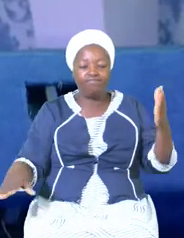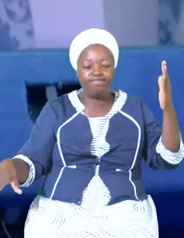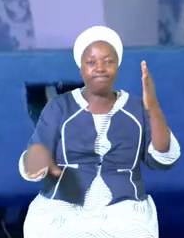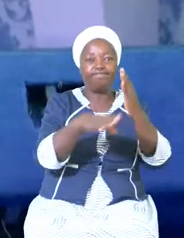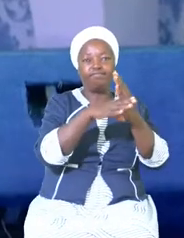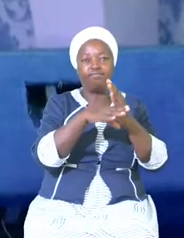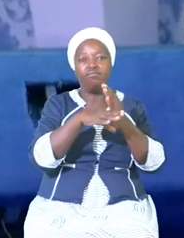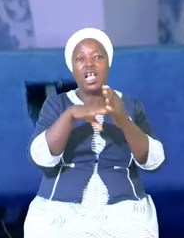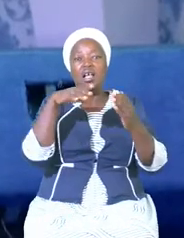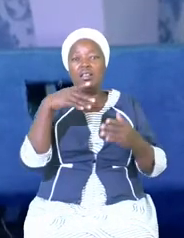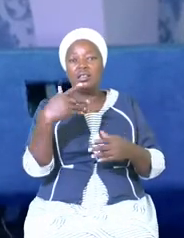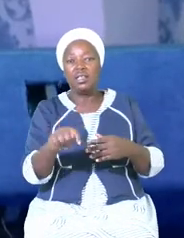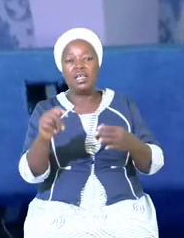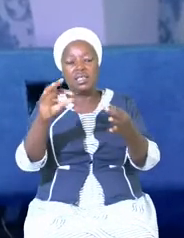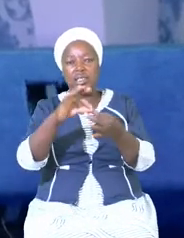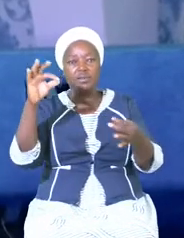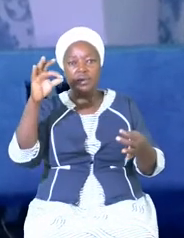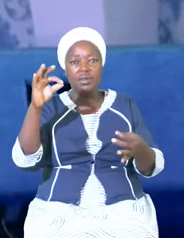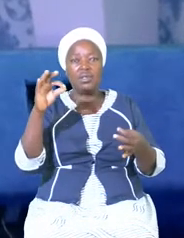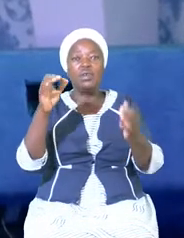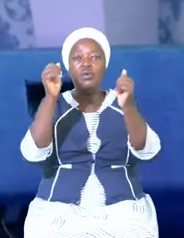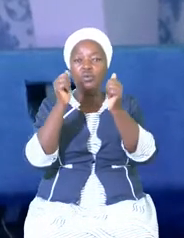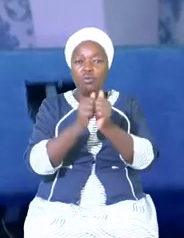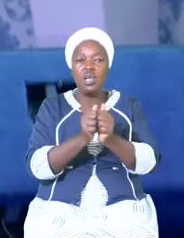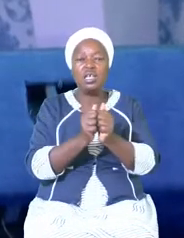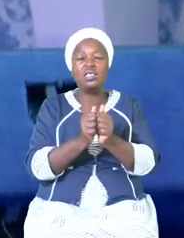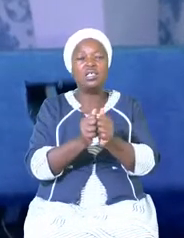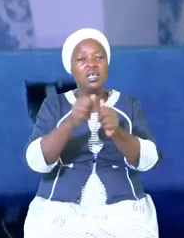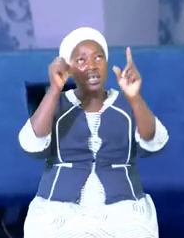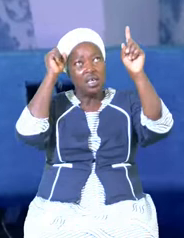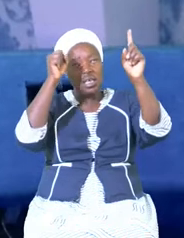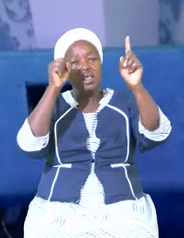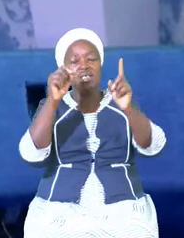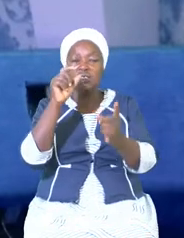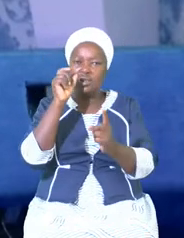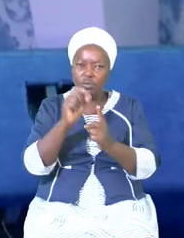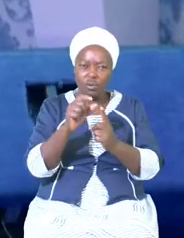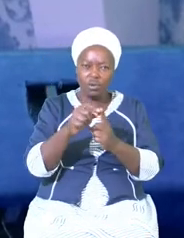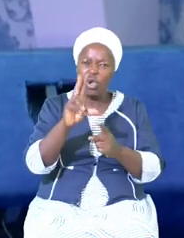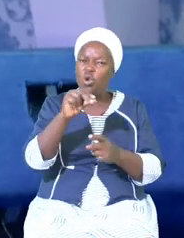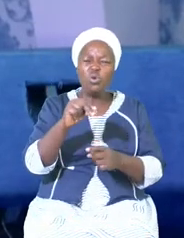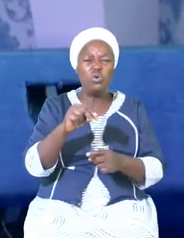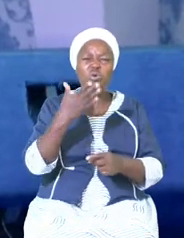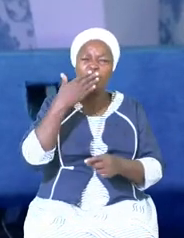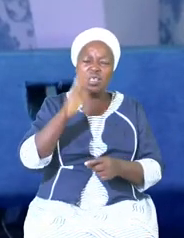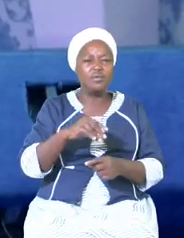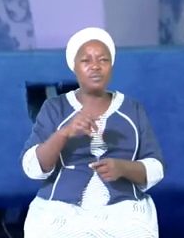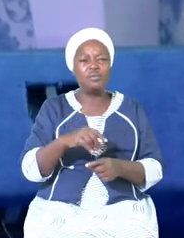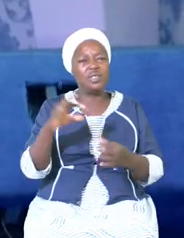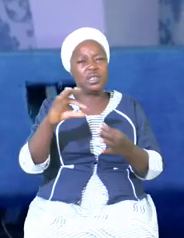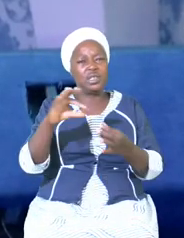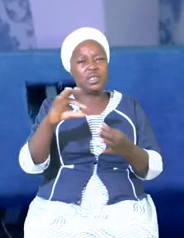the spirits with his word. No evil spirit can